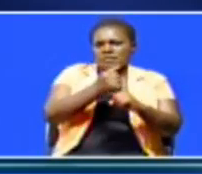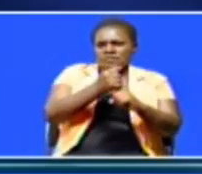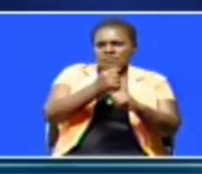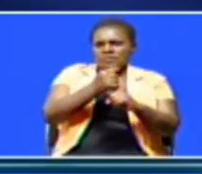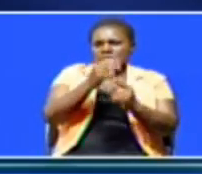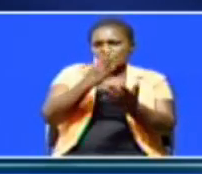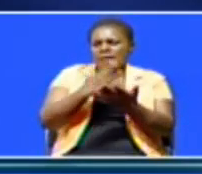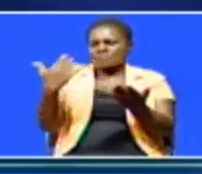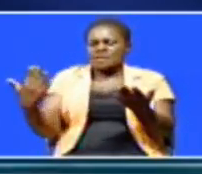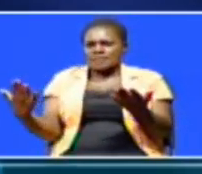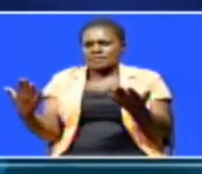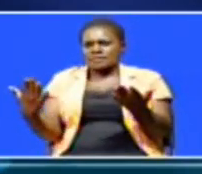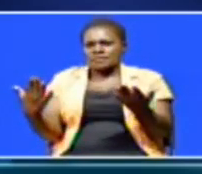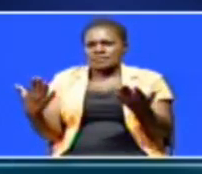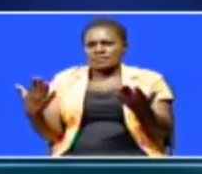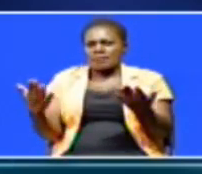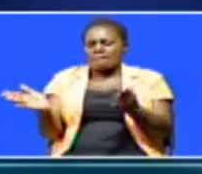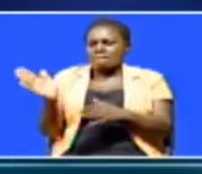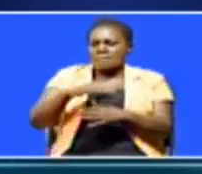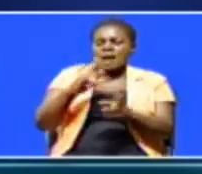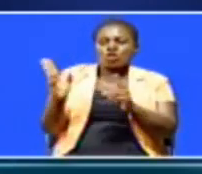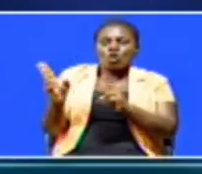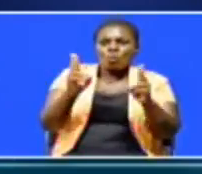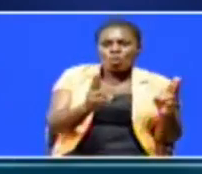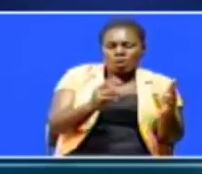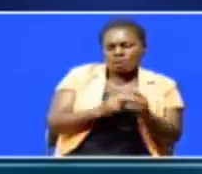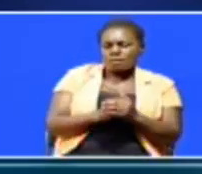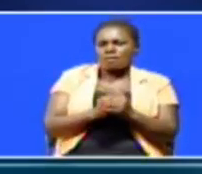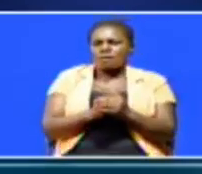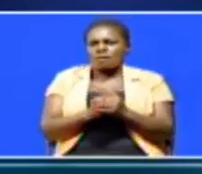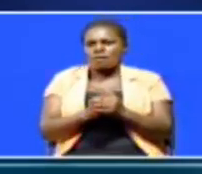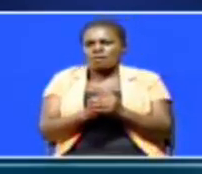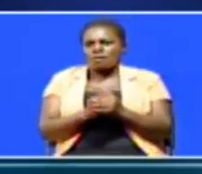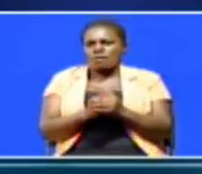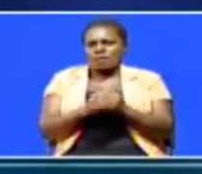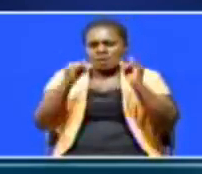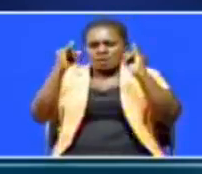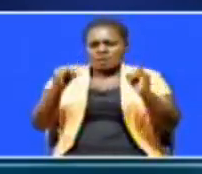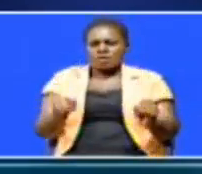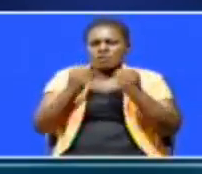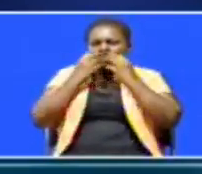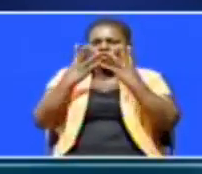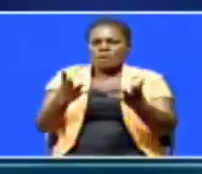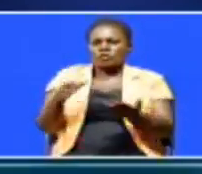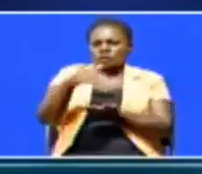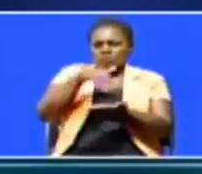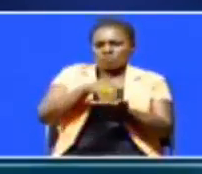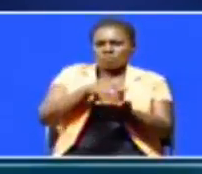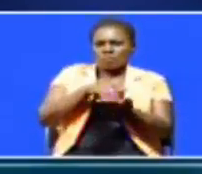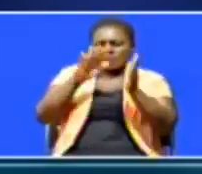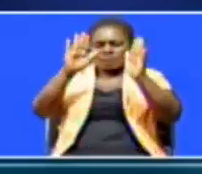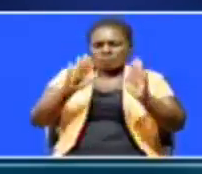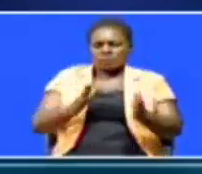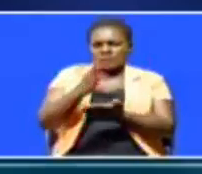things have largely come back to normal. According to the latest data from the Central Bank, key sectors such